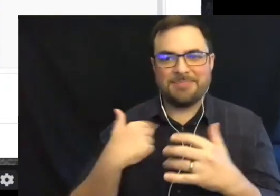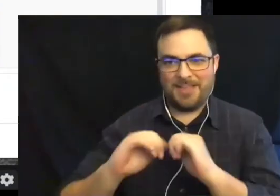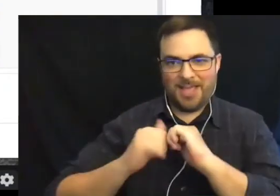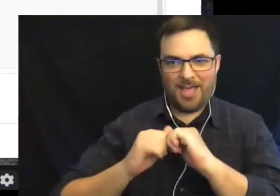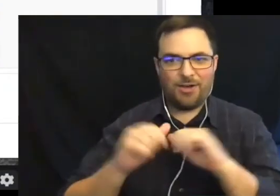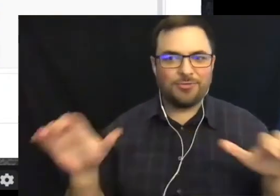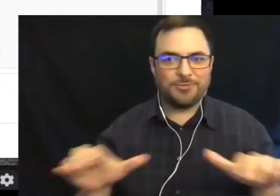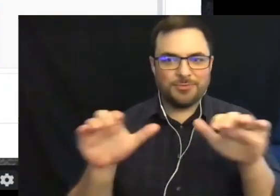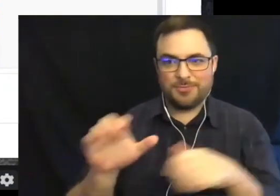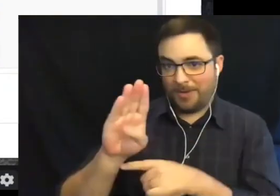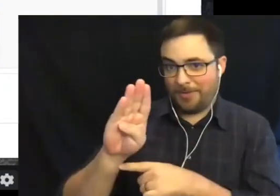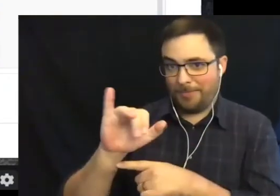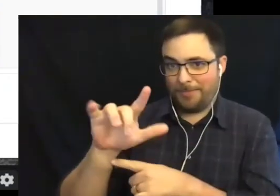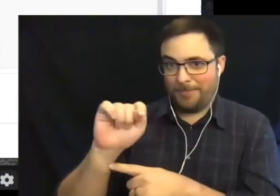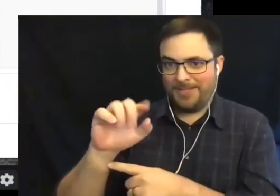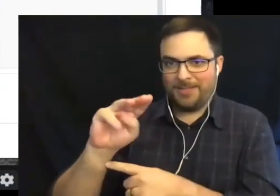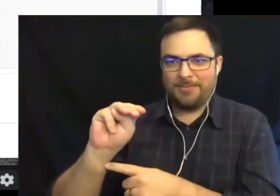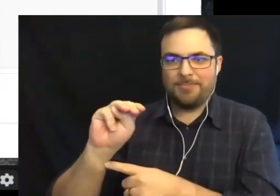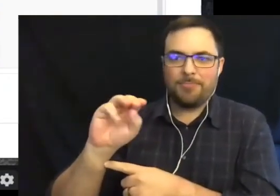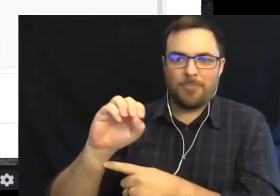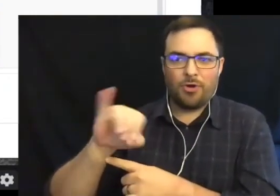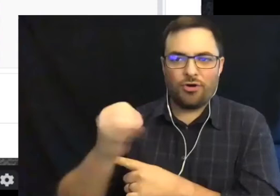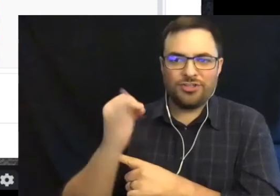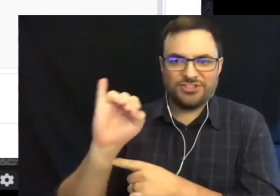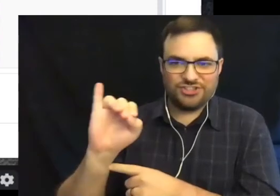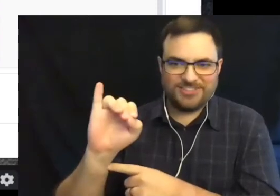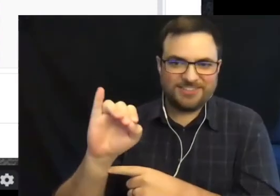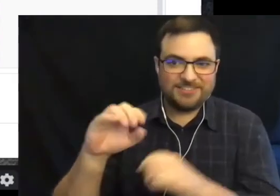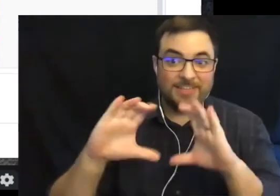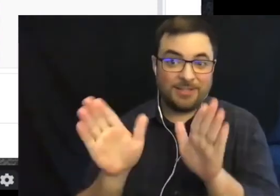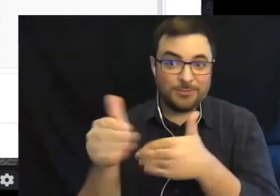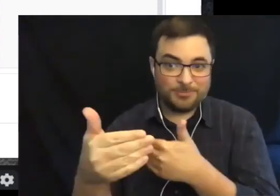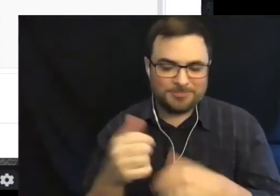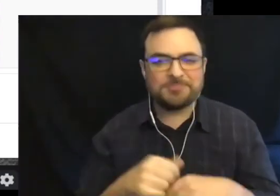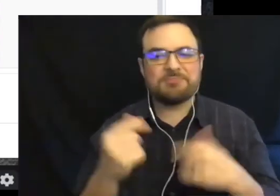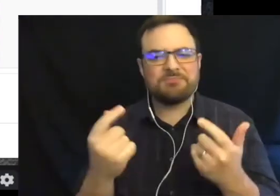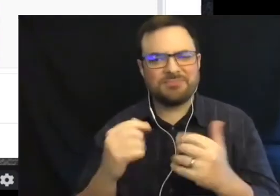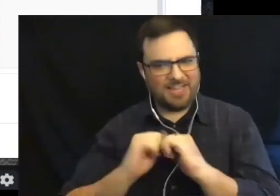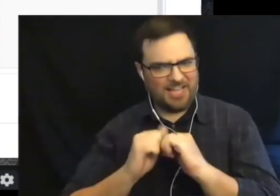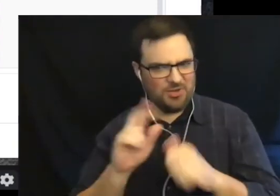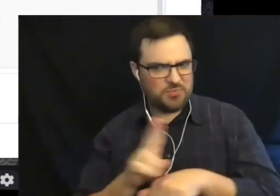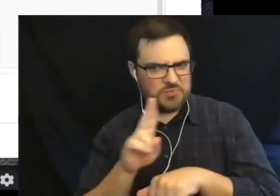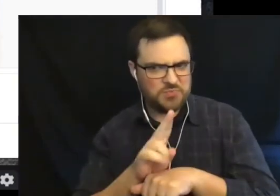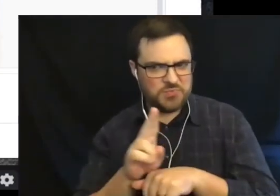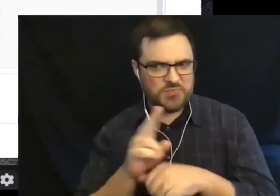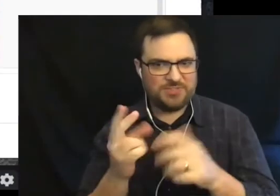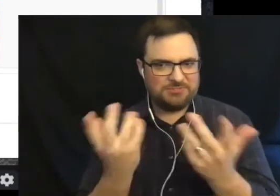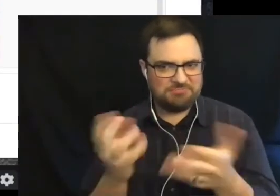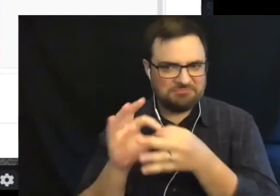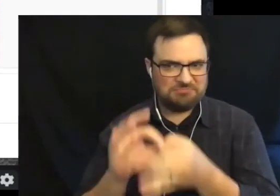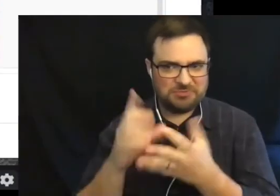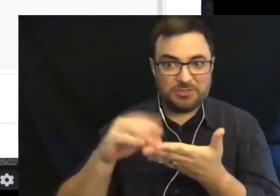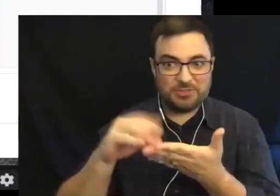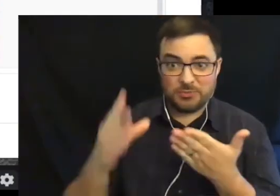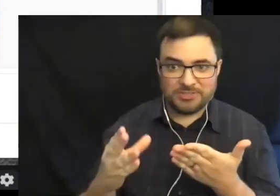the Bitmoji classroom. Now, how I use my Bitmoji classroom with the student, I'm just going to get rid of this one because I don't need